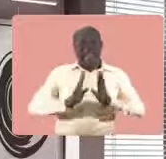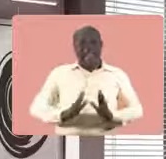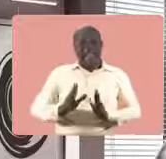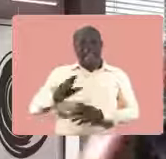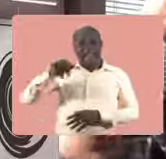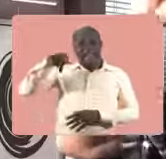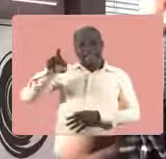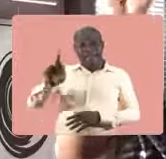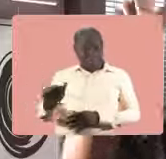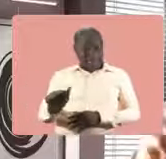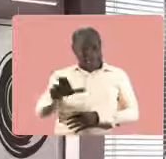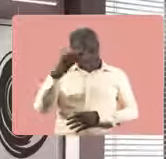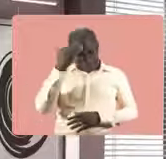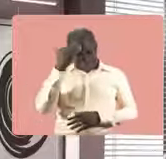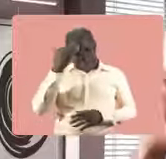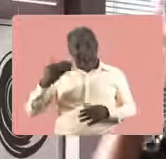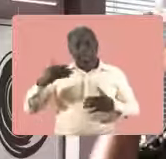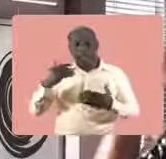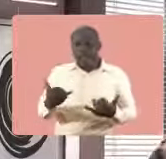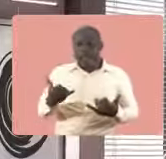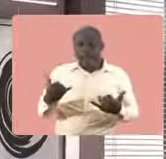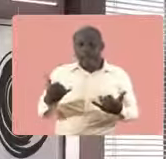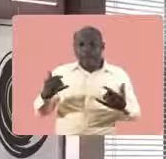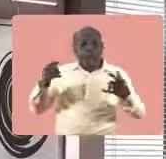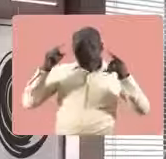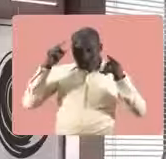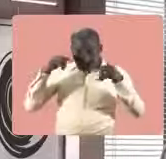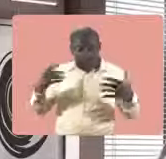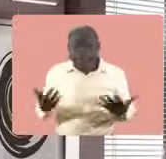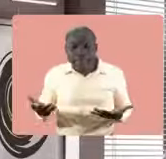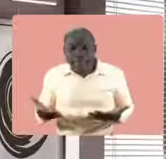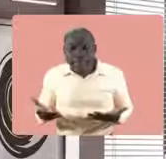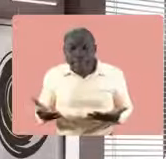Hono, ewa Saint Praso, ene biposo, ewa Western Region, no.